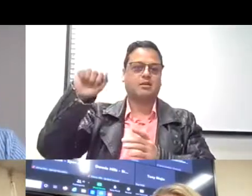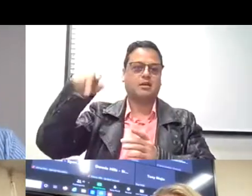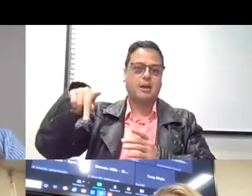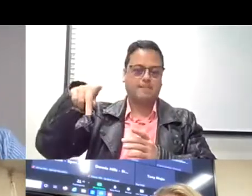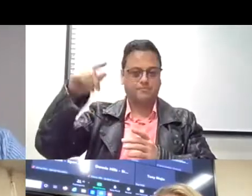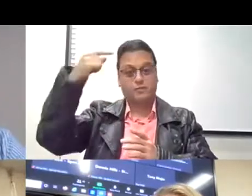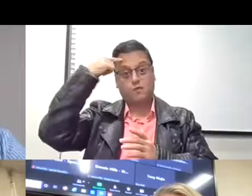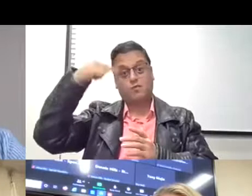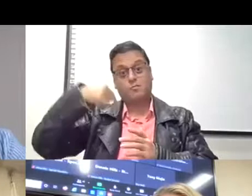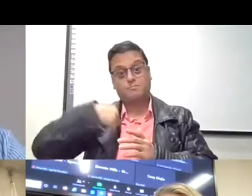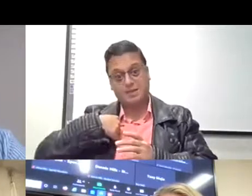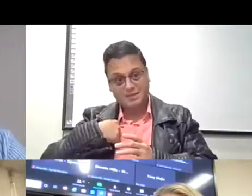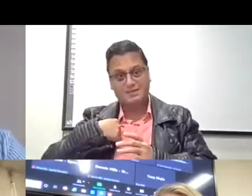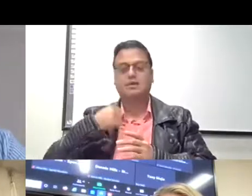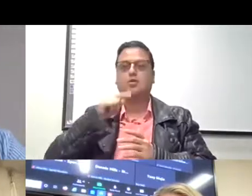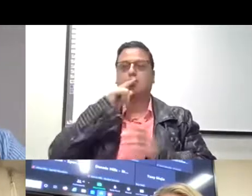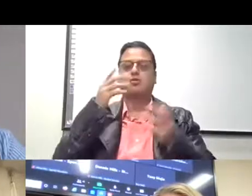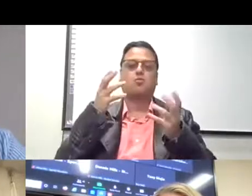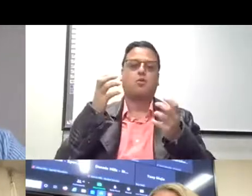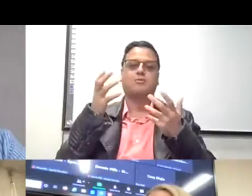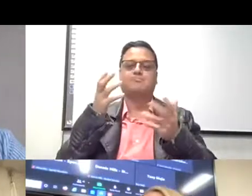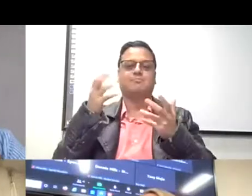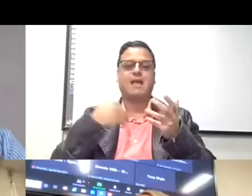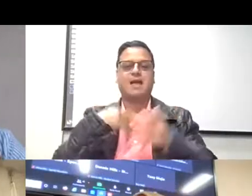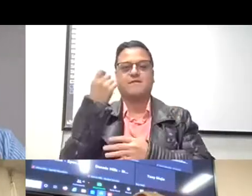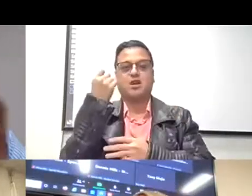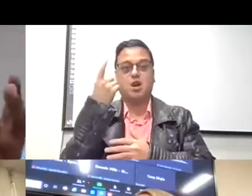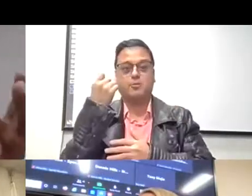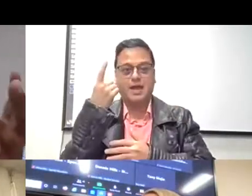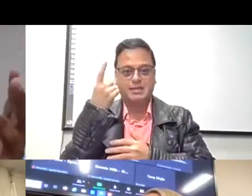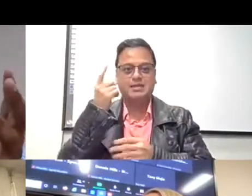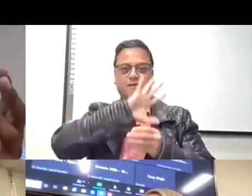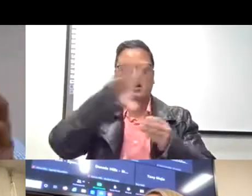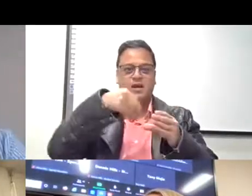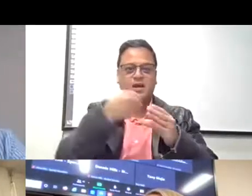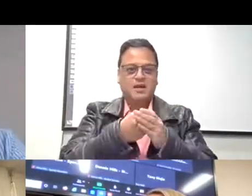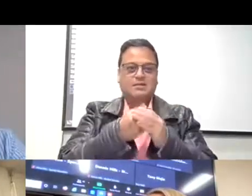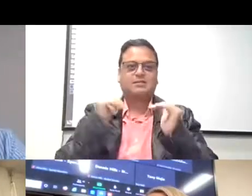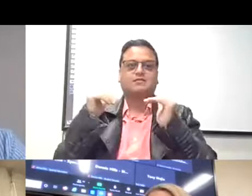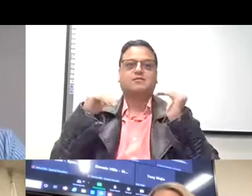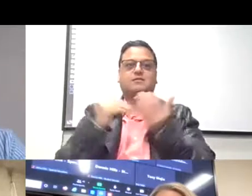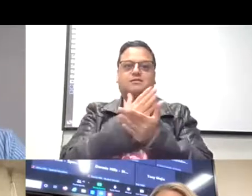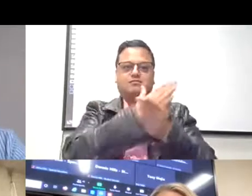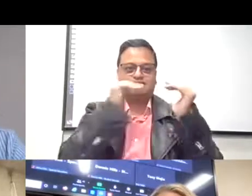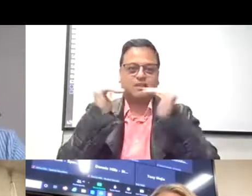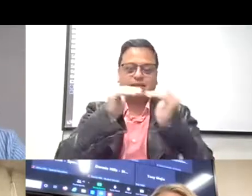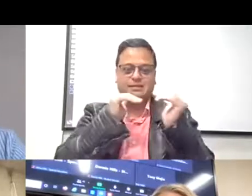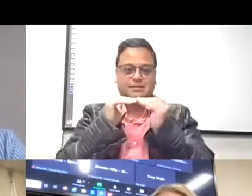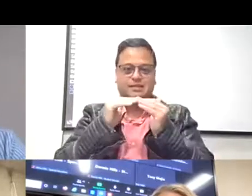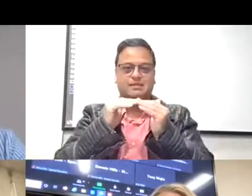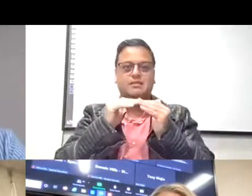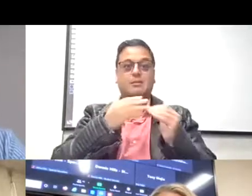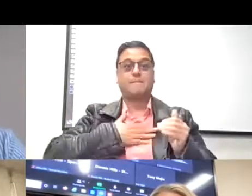And for me, it's a matter of really wanting to have a comprehensive and to do it justice, basically. It would be, in my